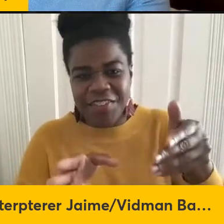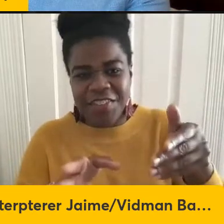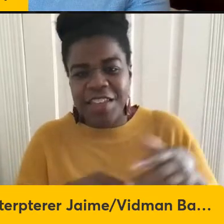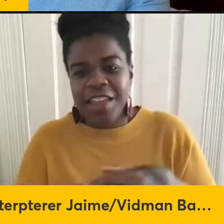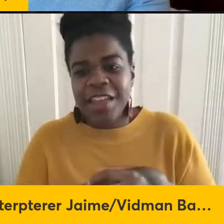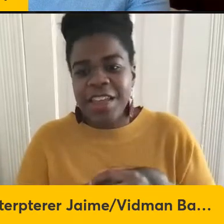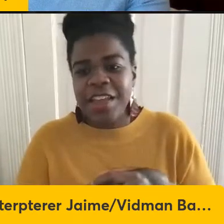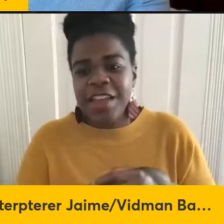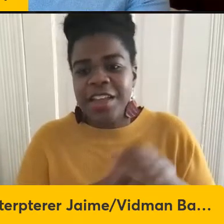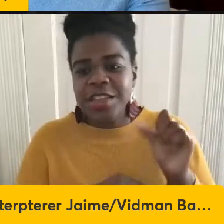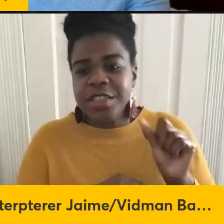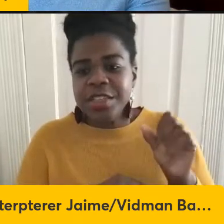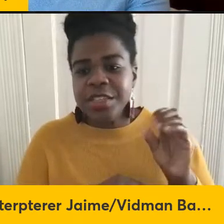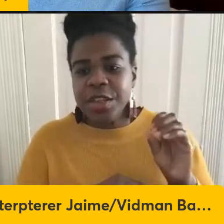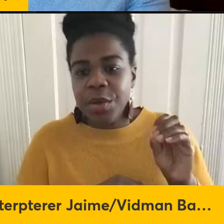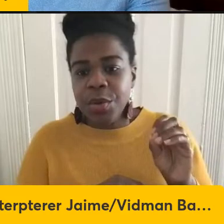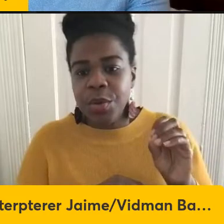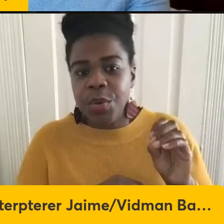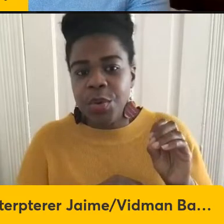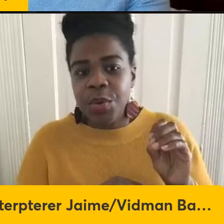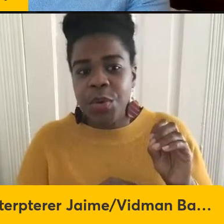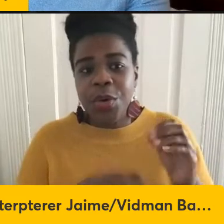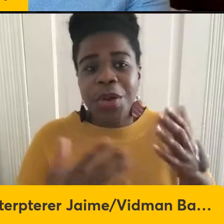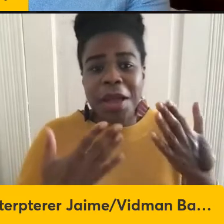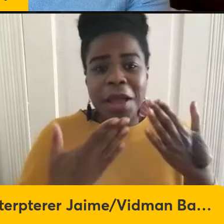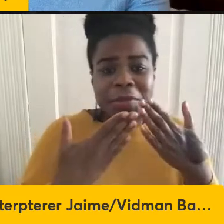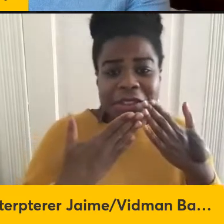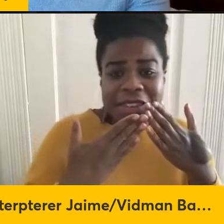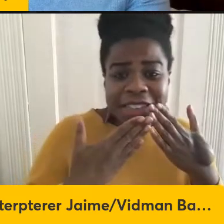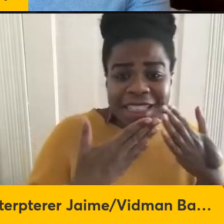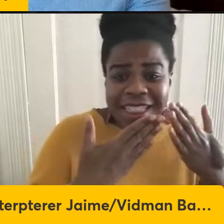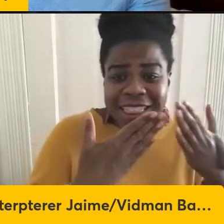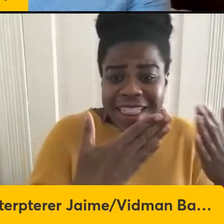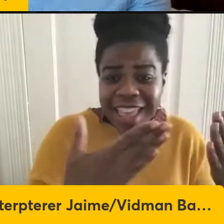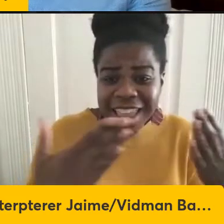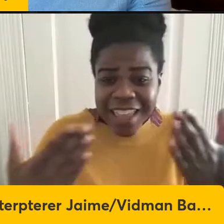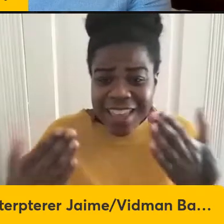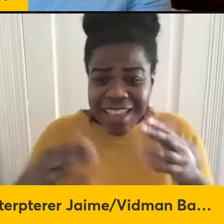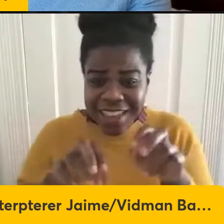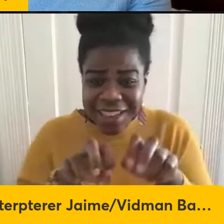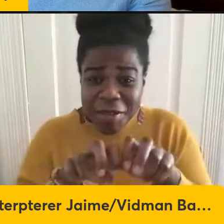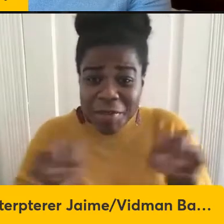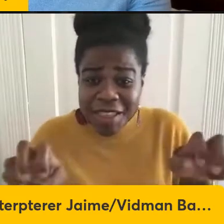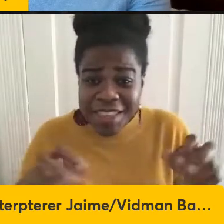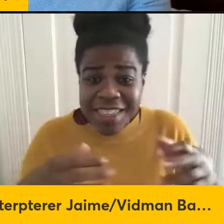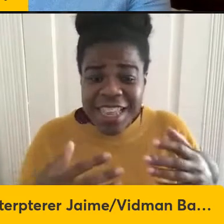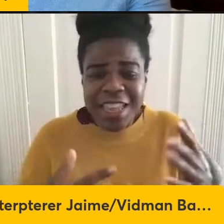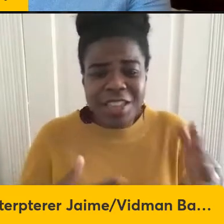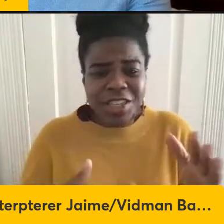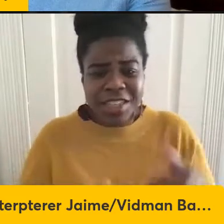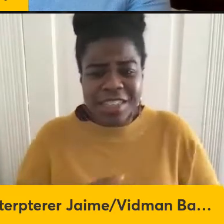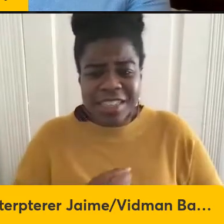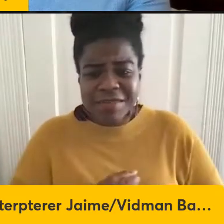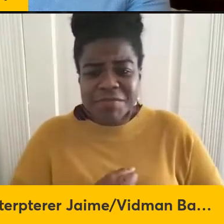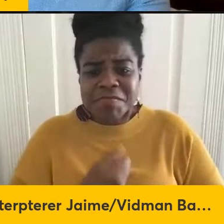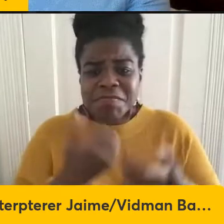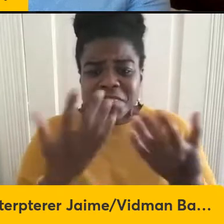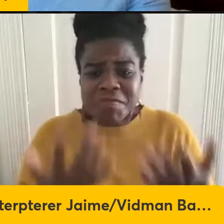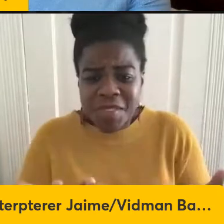am going to just thank all of our panelists for just sharing such